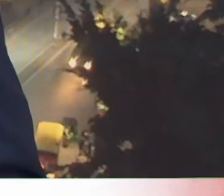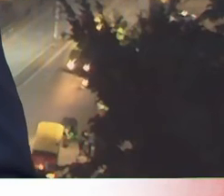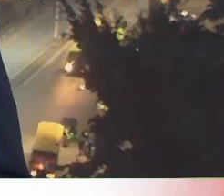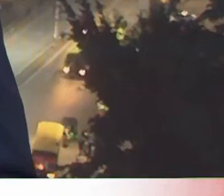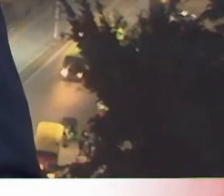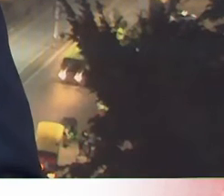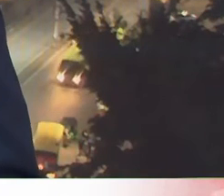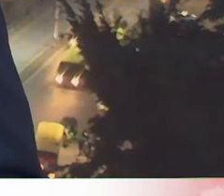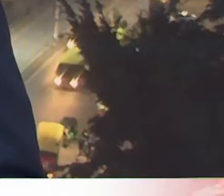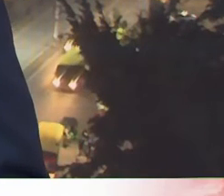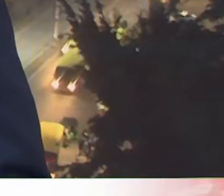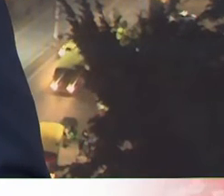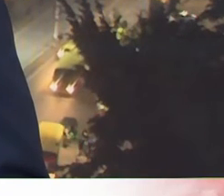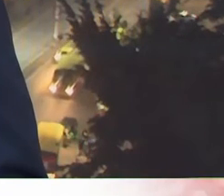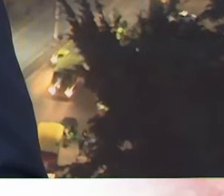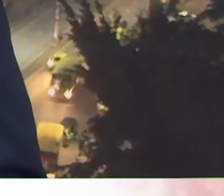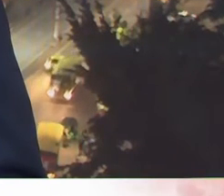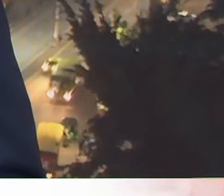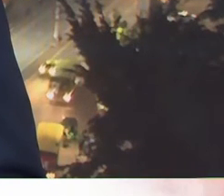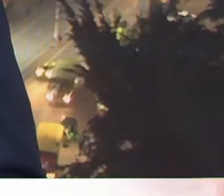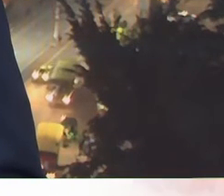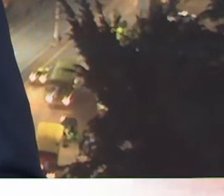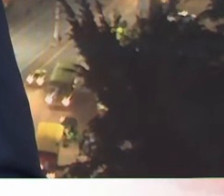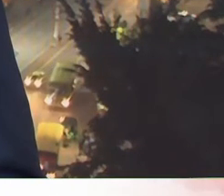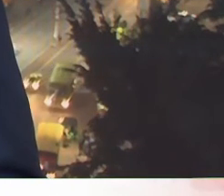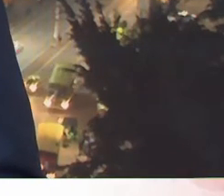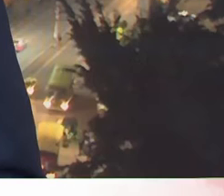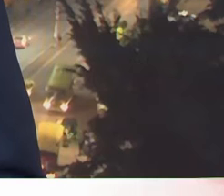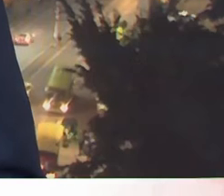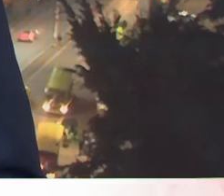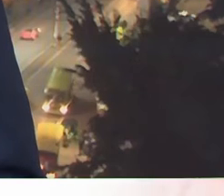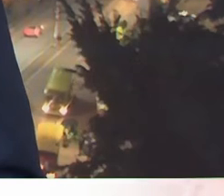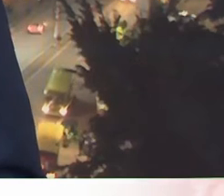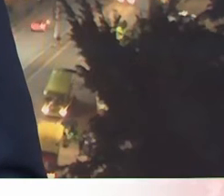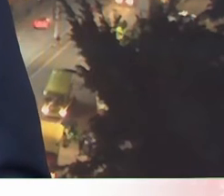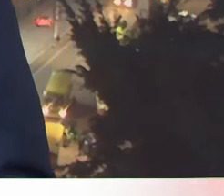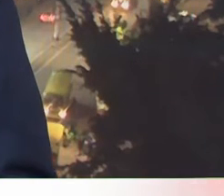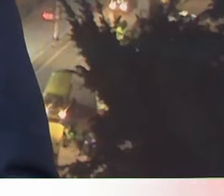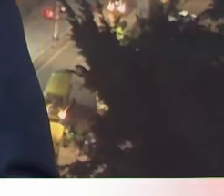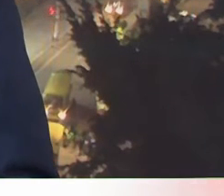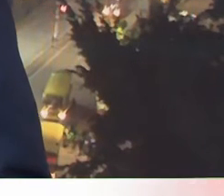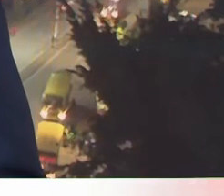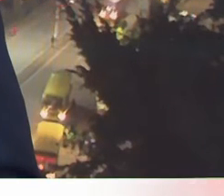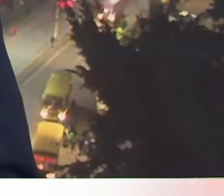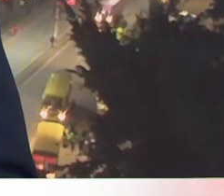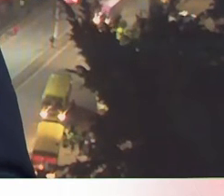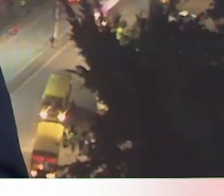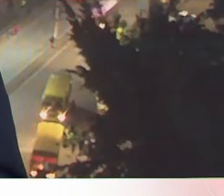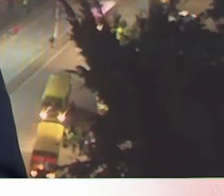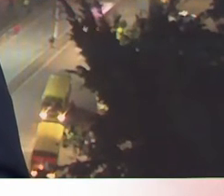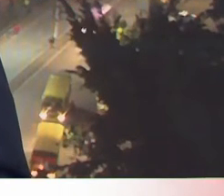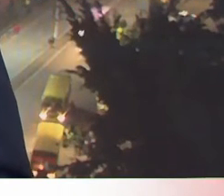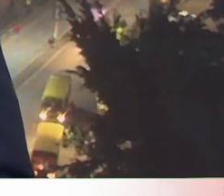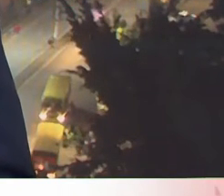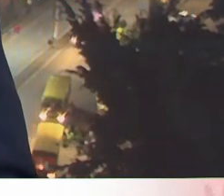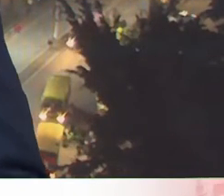Kisii man and veteran politician Simeon Nyachae was laid to rest in his rural home in Kisii County. National